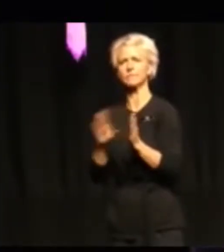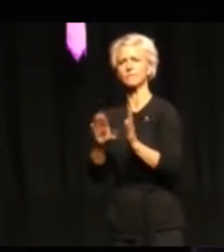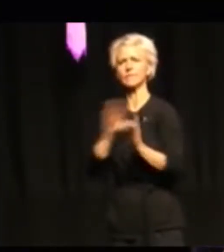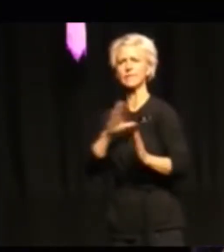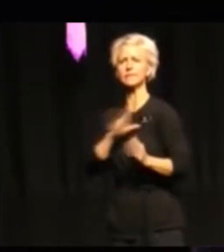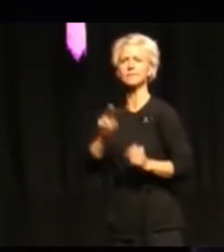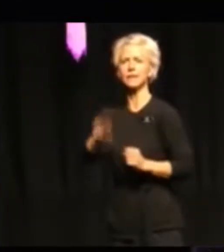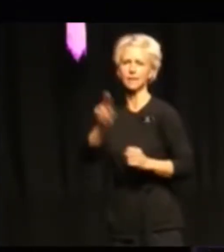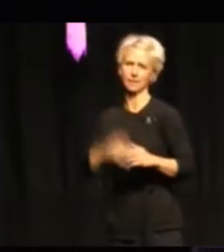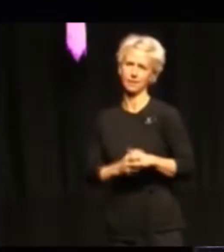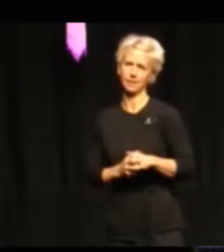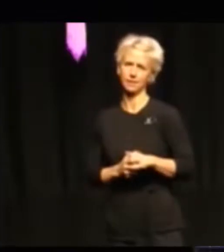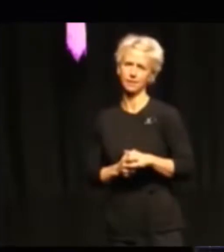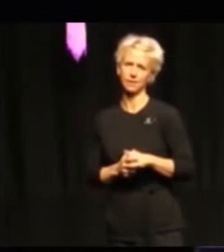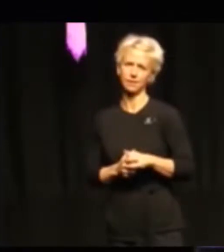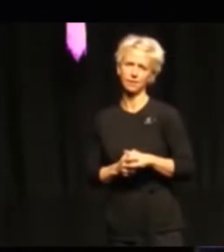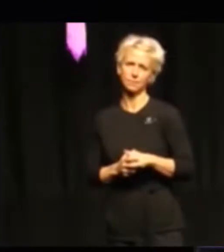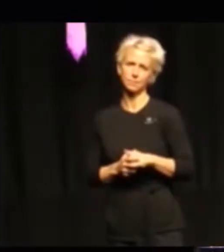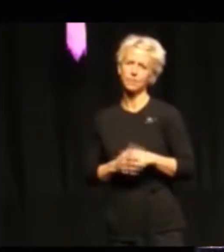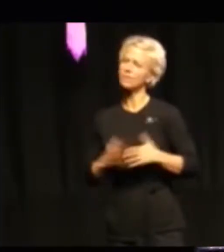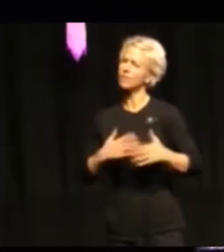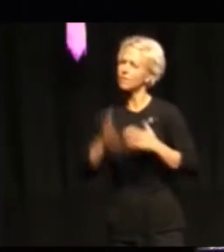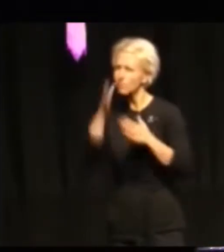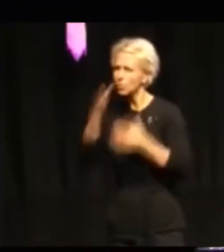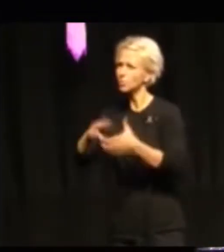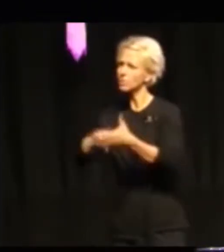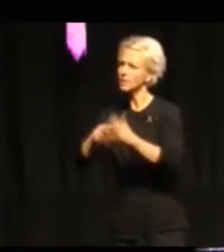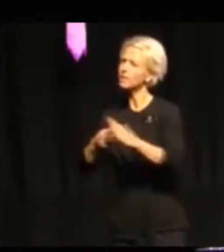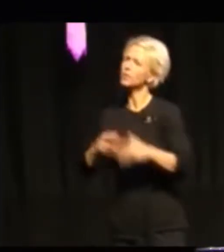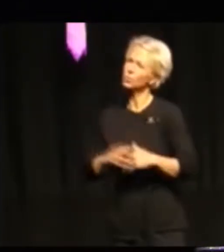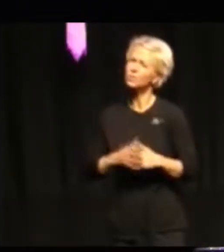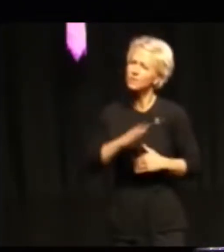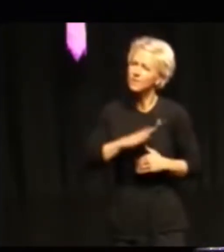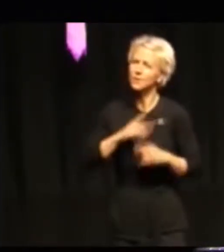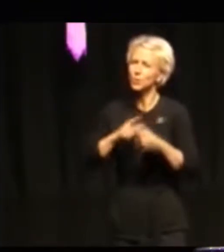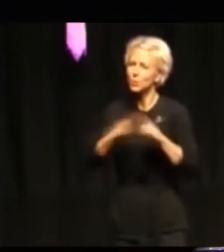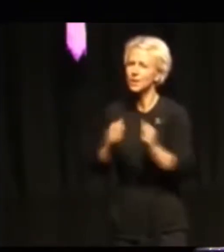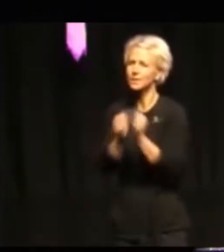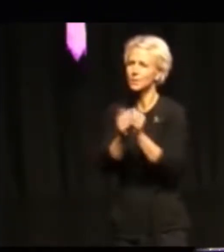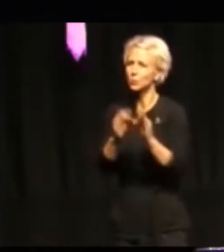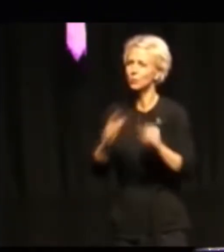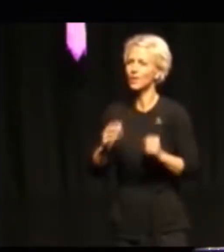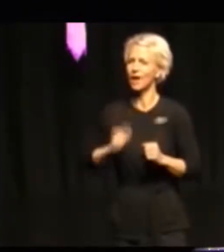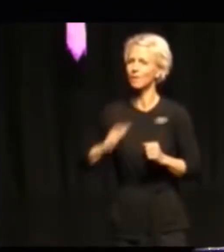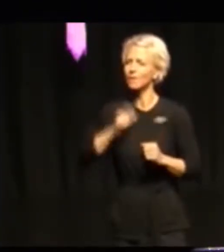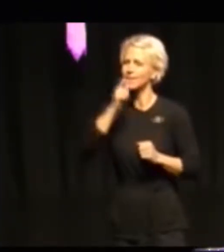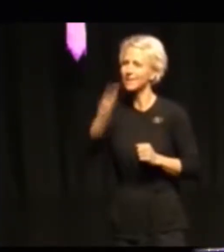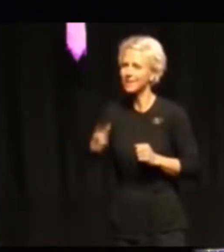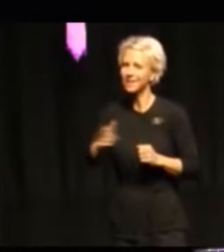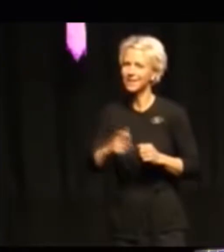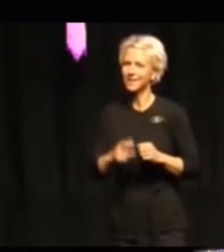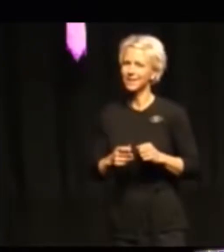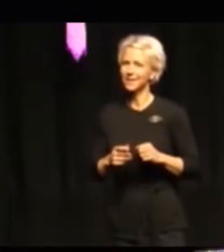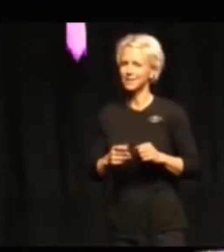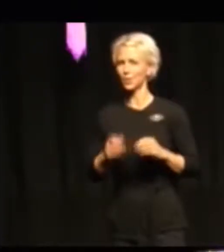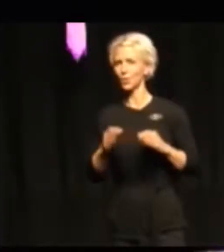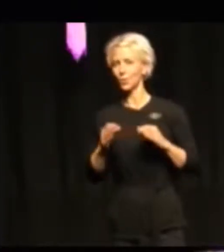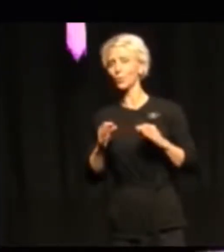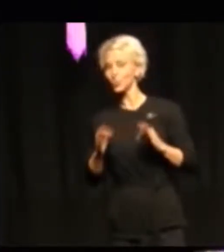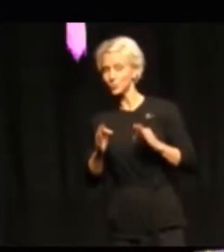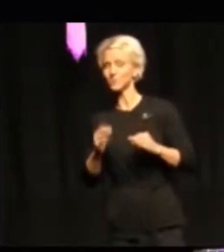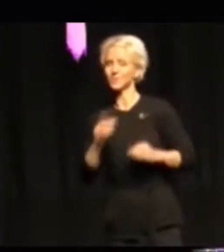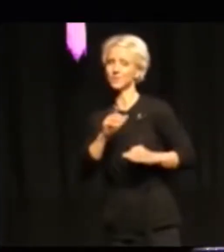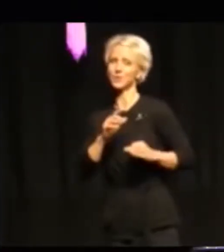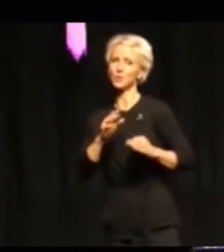that these different uses of the term lend different tools for use to make people's lives